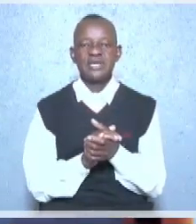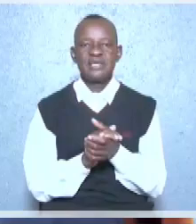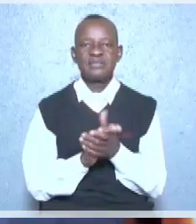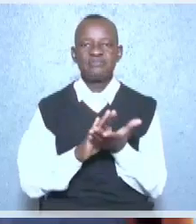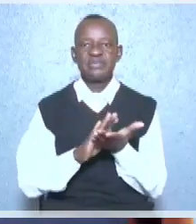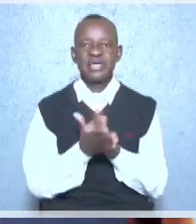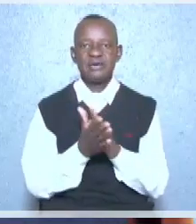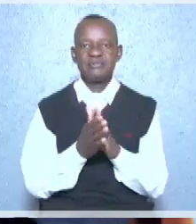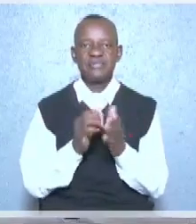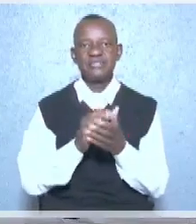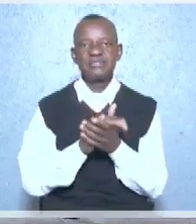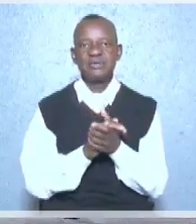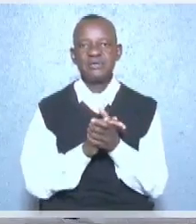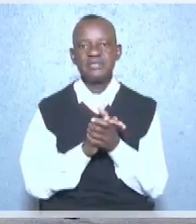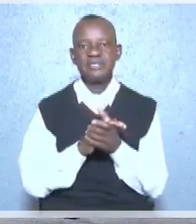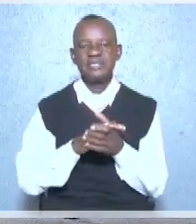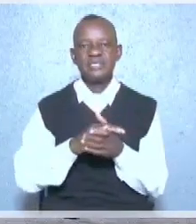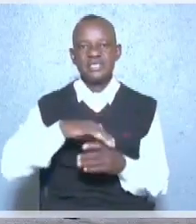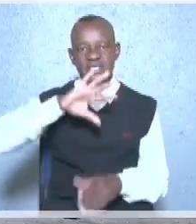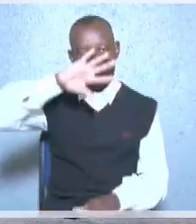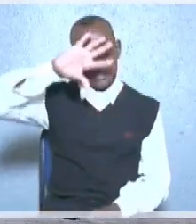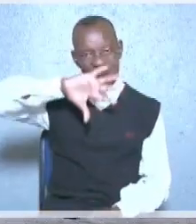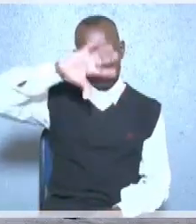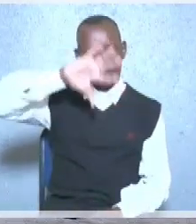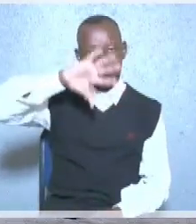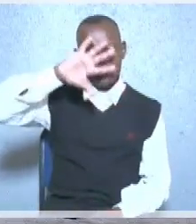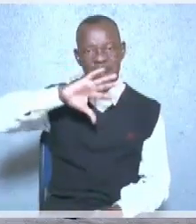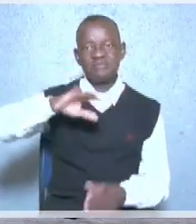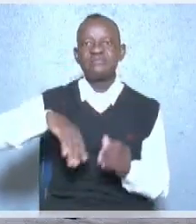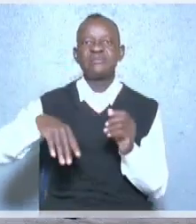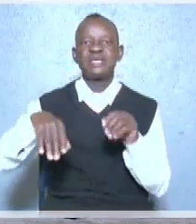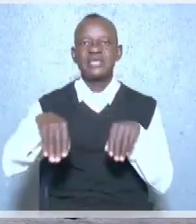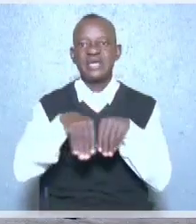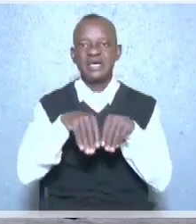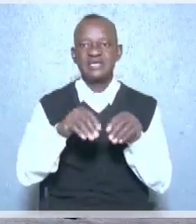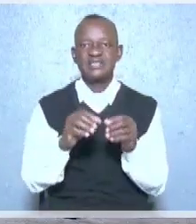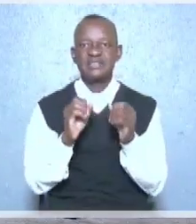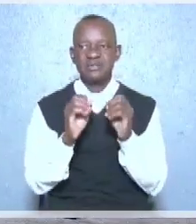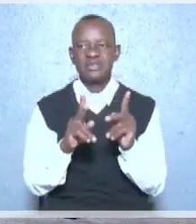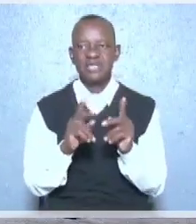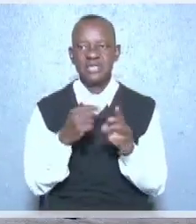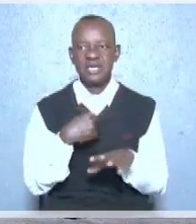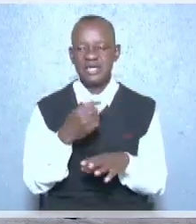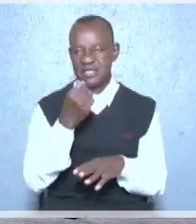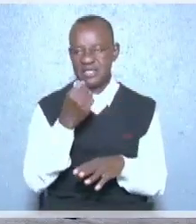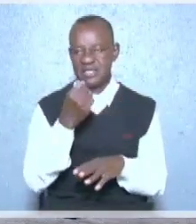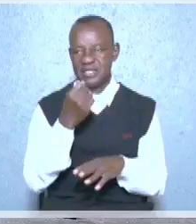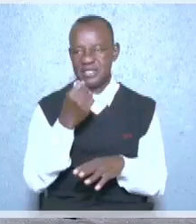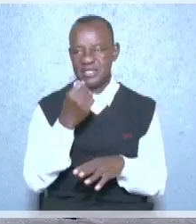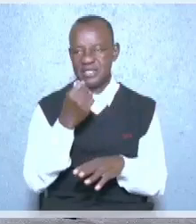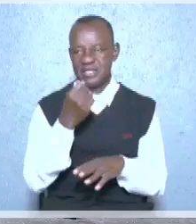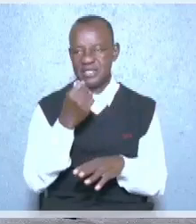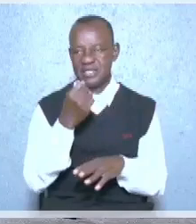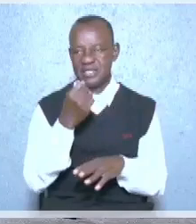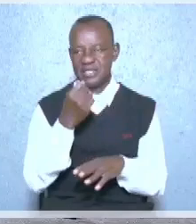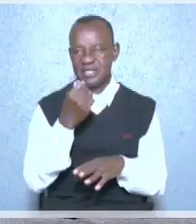whatever. So fortunately, 30 years plus after independence, that